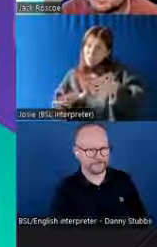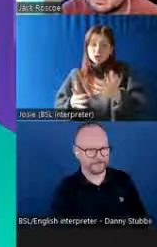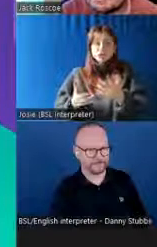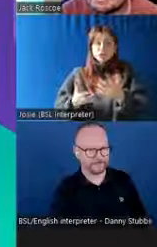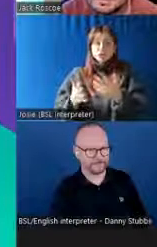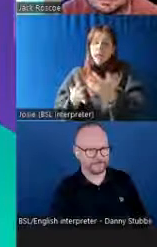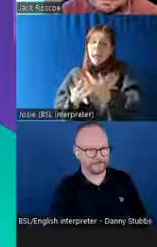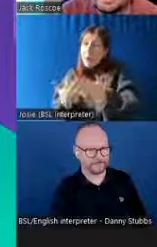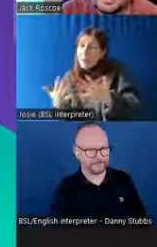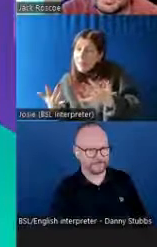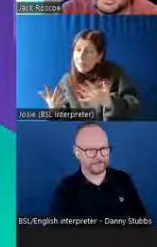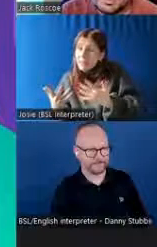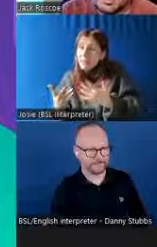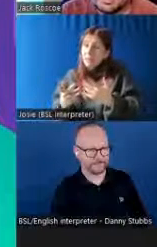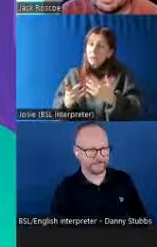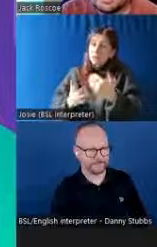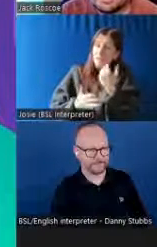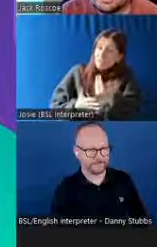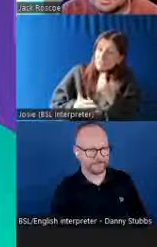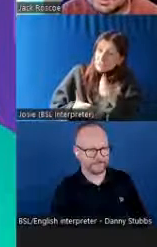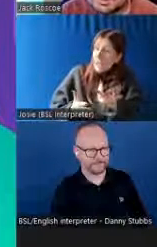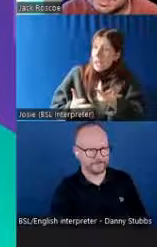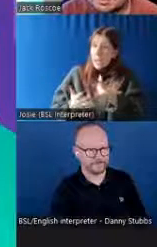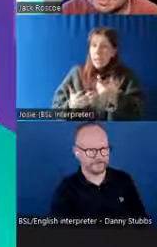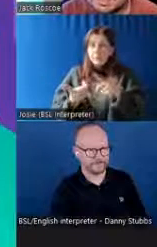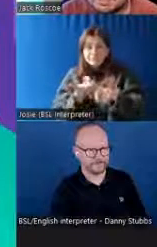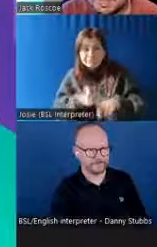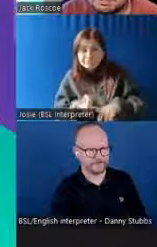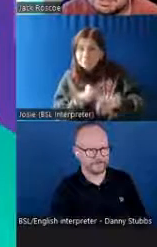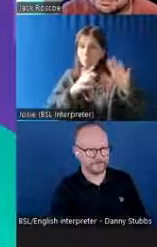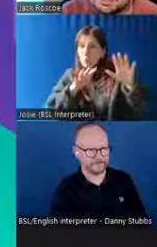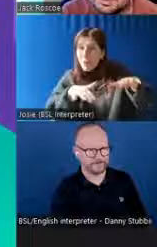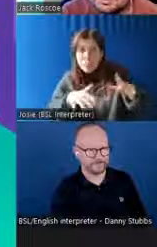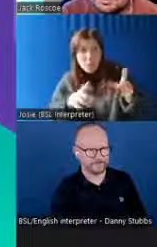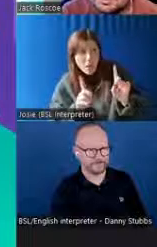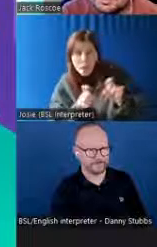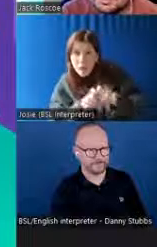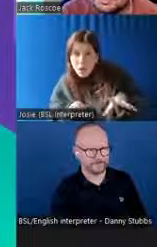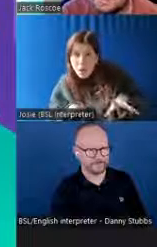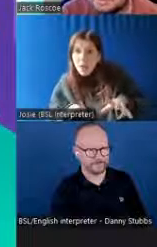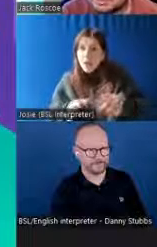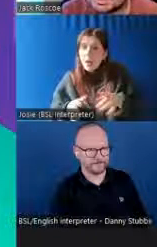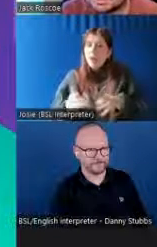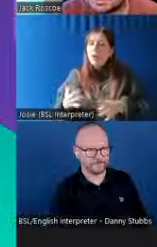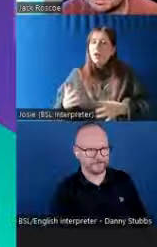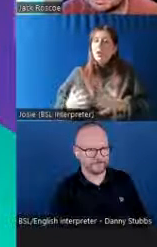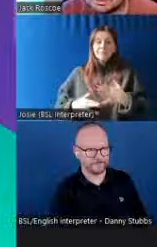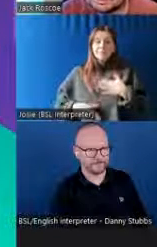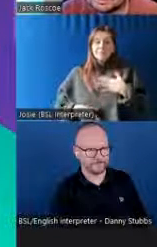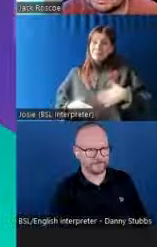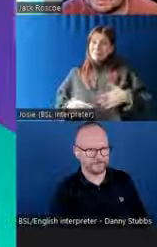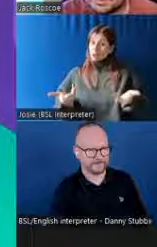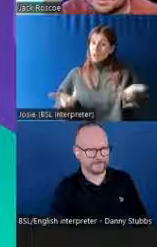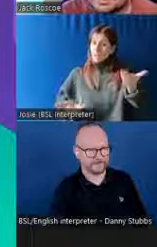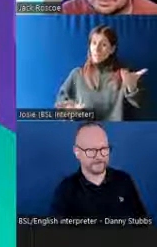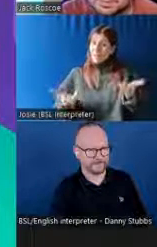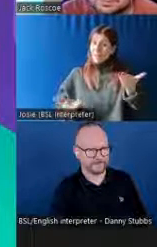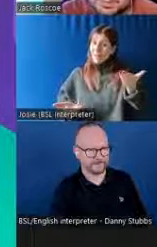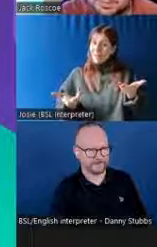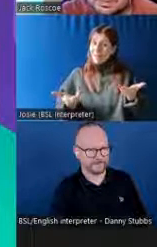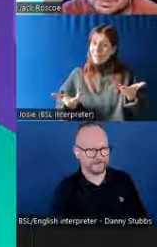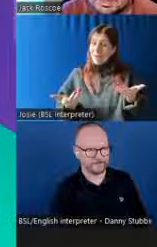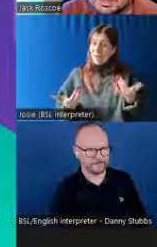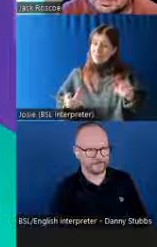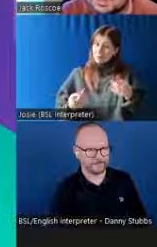day, and the time of day. If you've got something else to compare it to, that you might be able to use that as a useful yardstick as